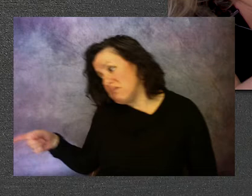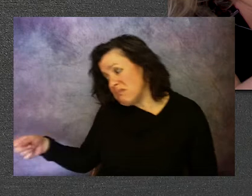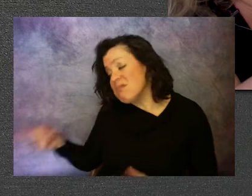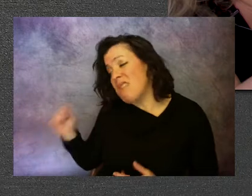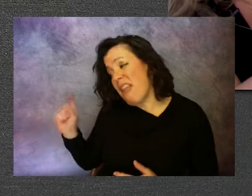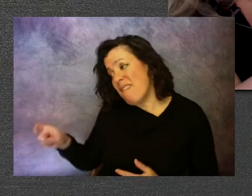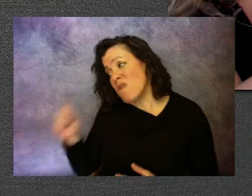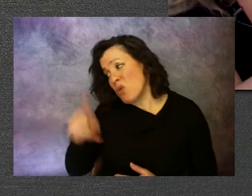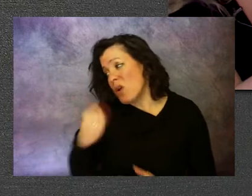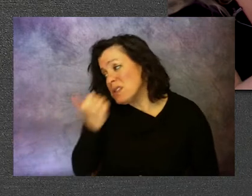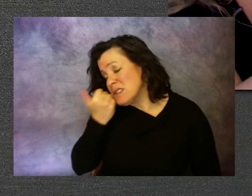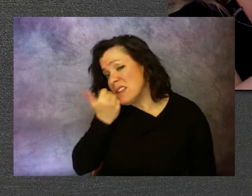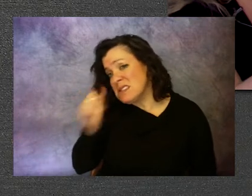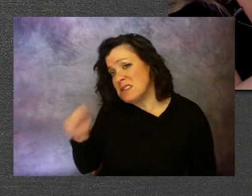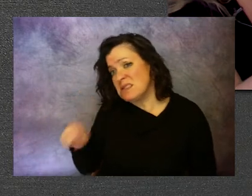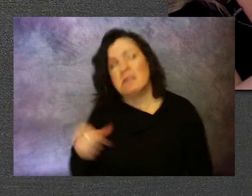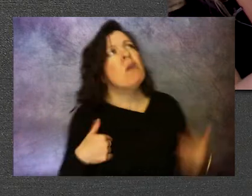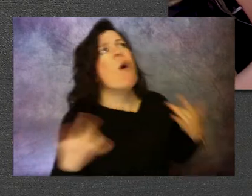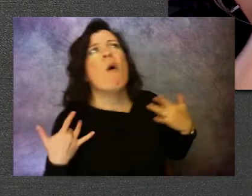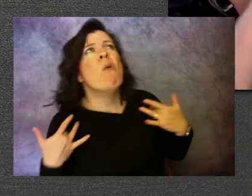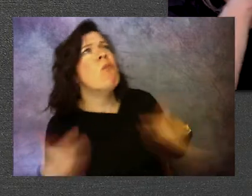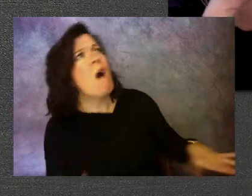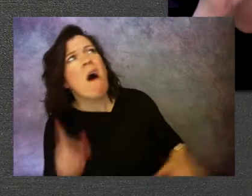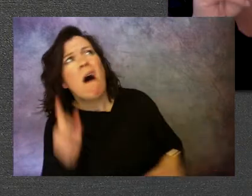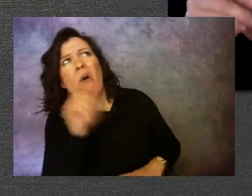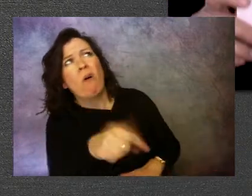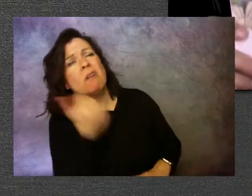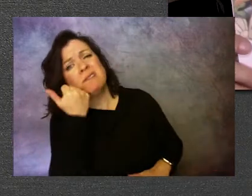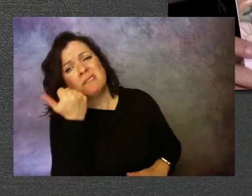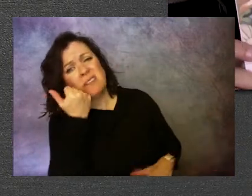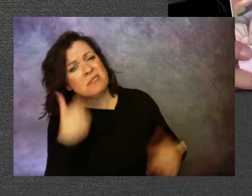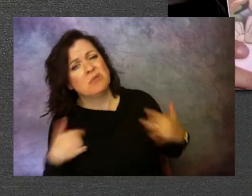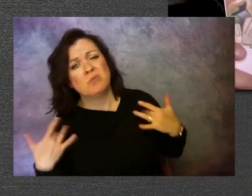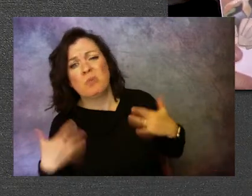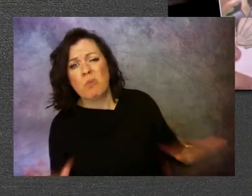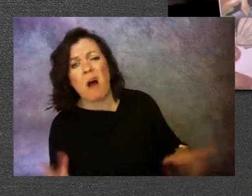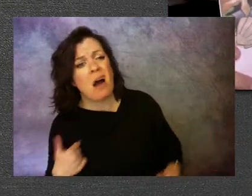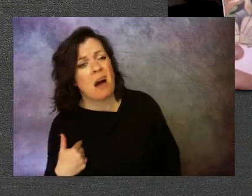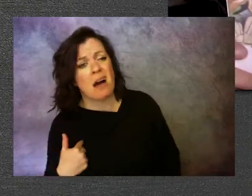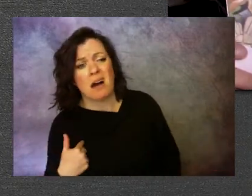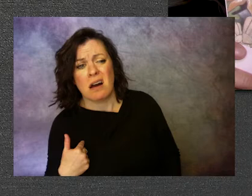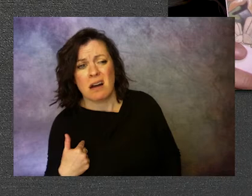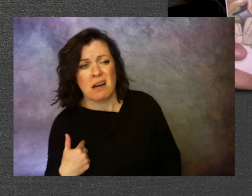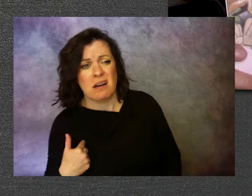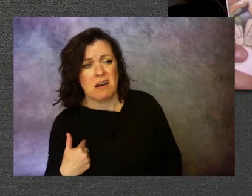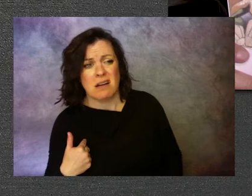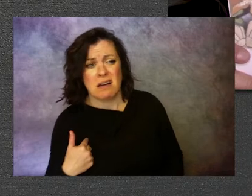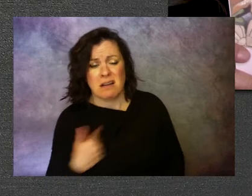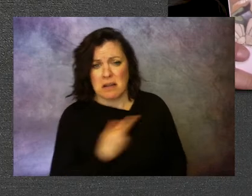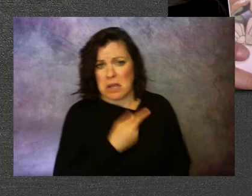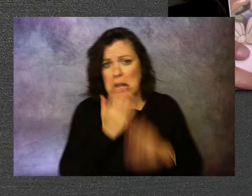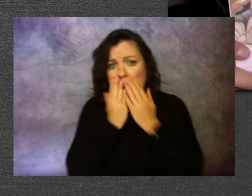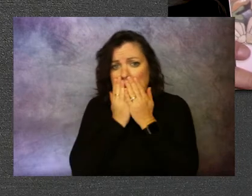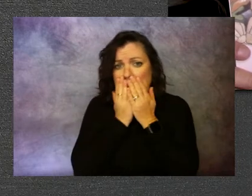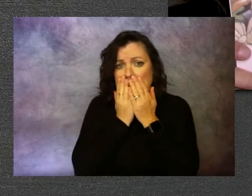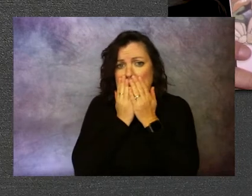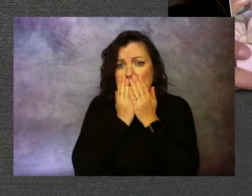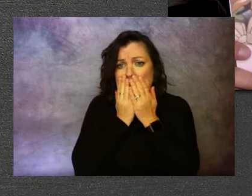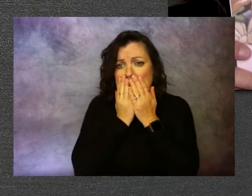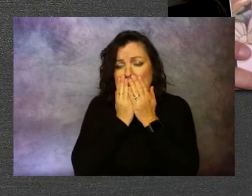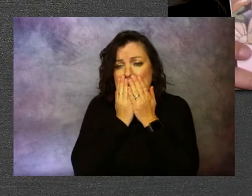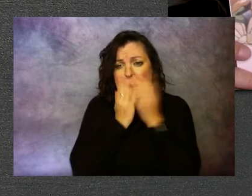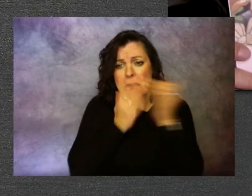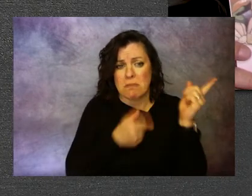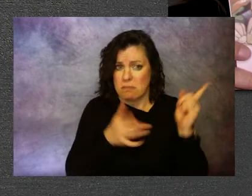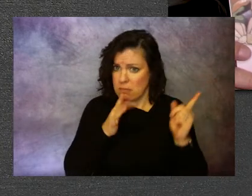Mrs. Walrus. "I don't want to go to the dentist," said Wilbur. I bet his mom can